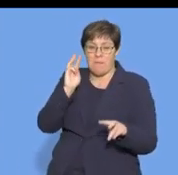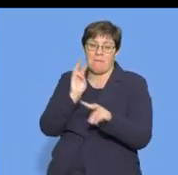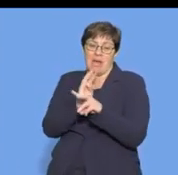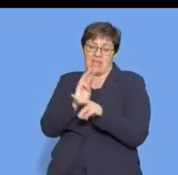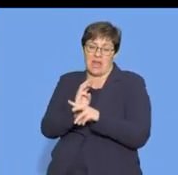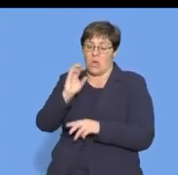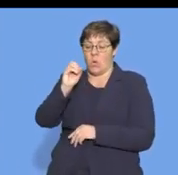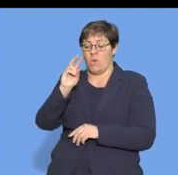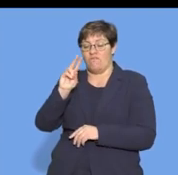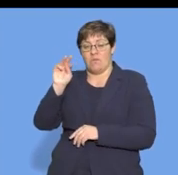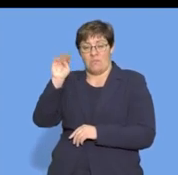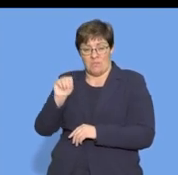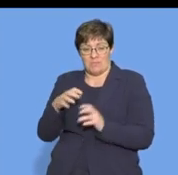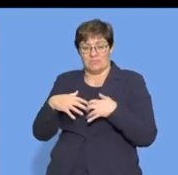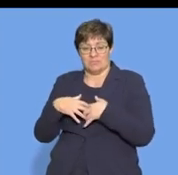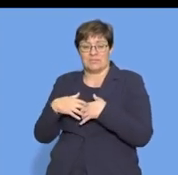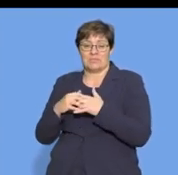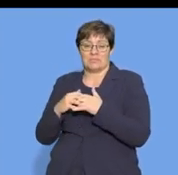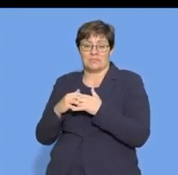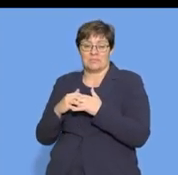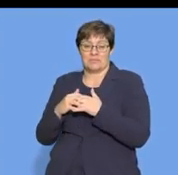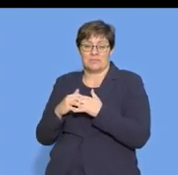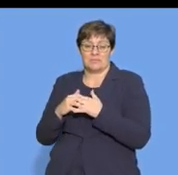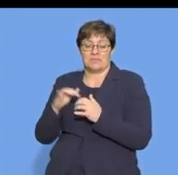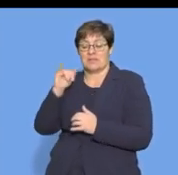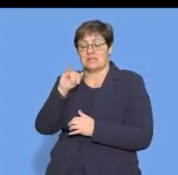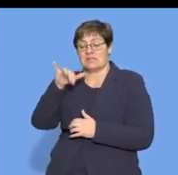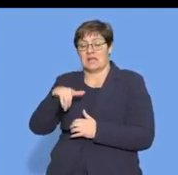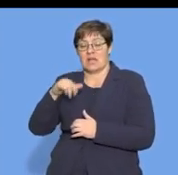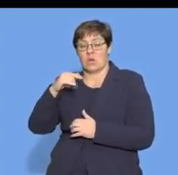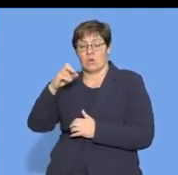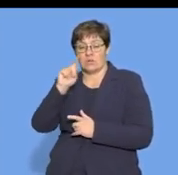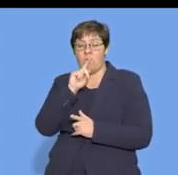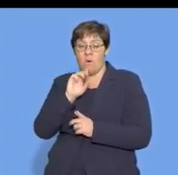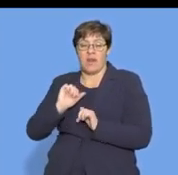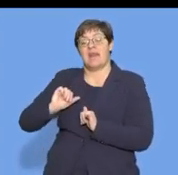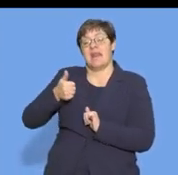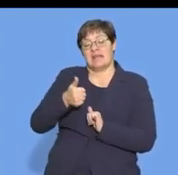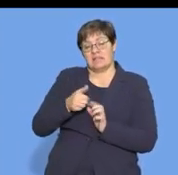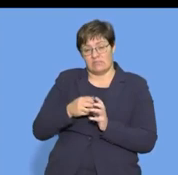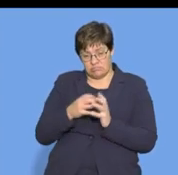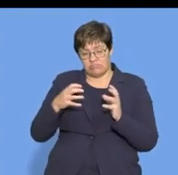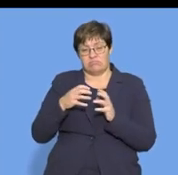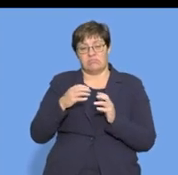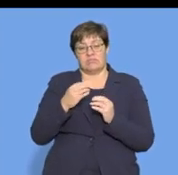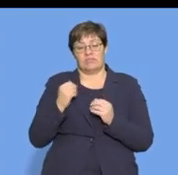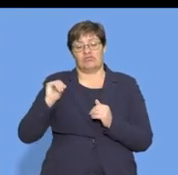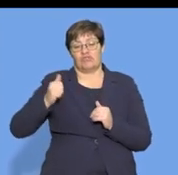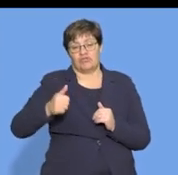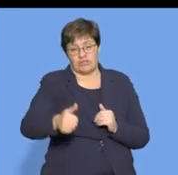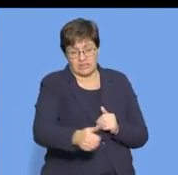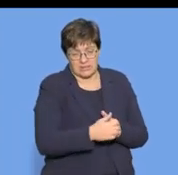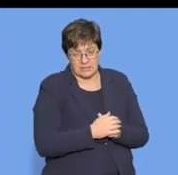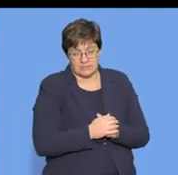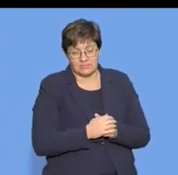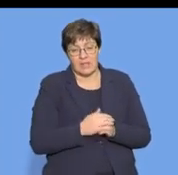the ovum that actually then form the zygote, or the next generation. And here you can